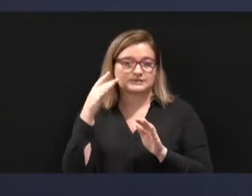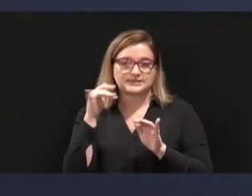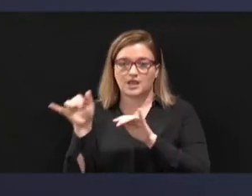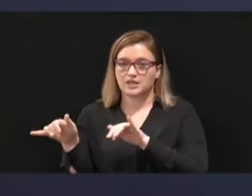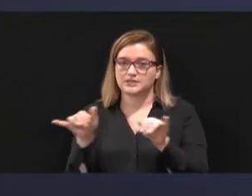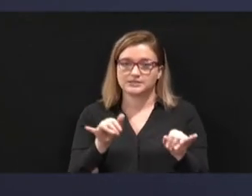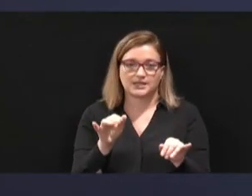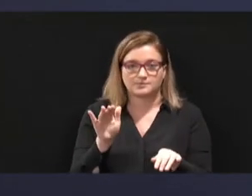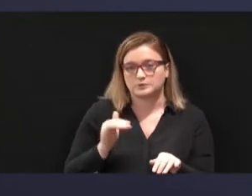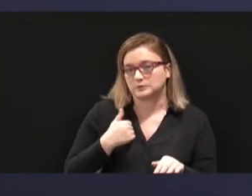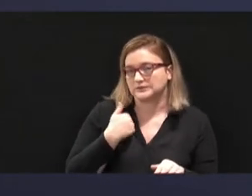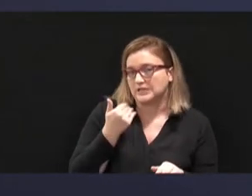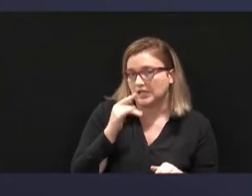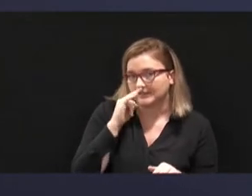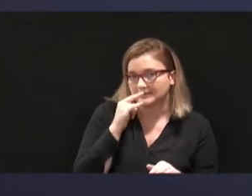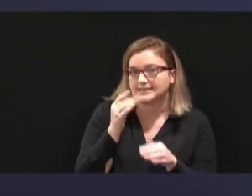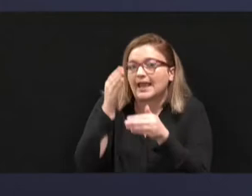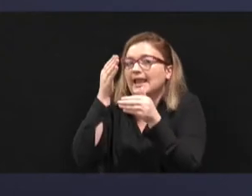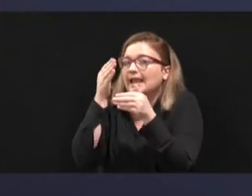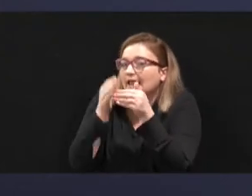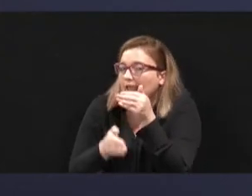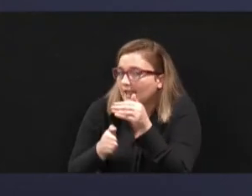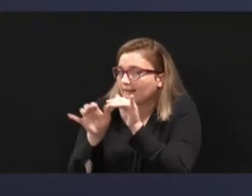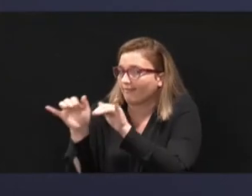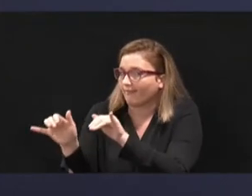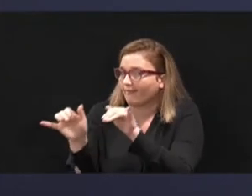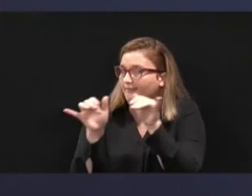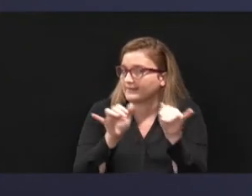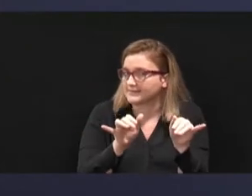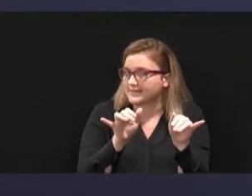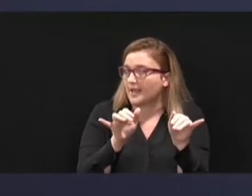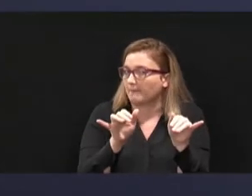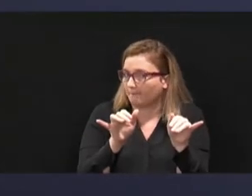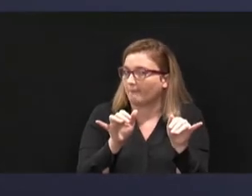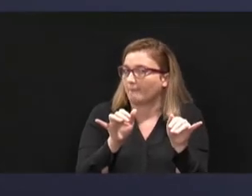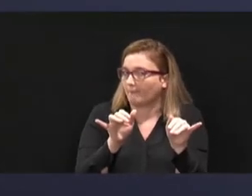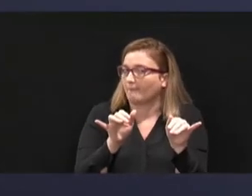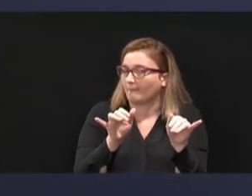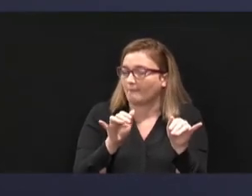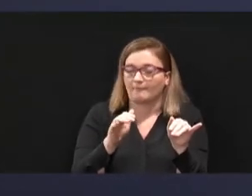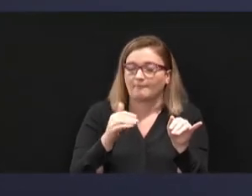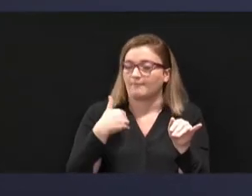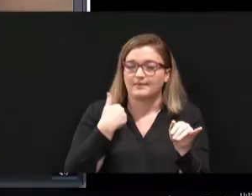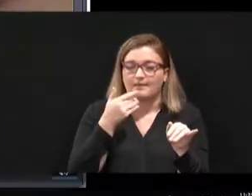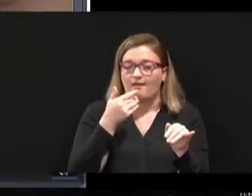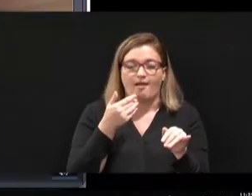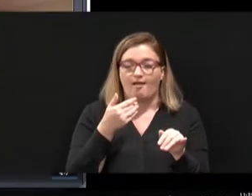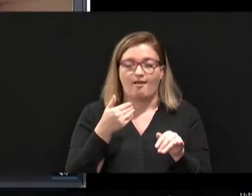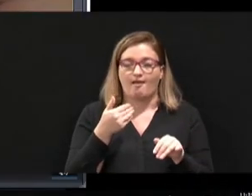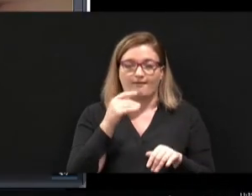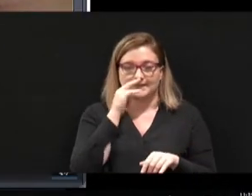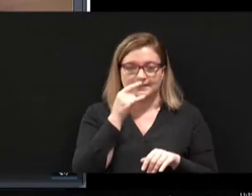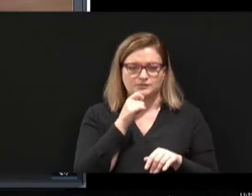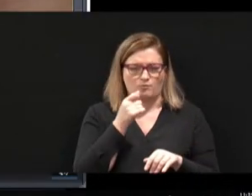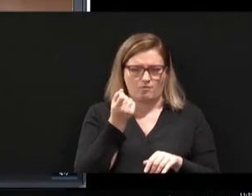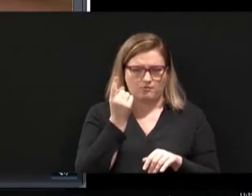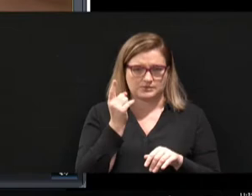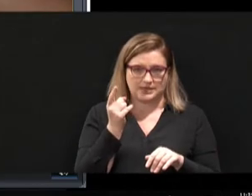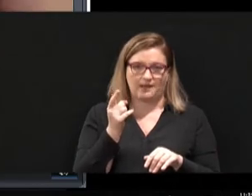kids, right? They end the same, they rhyme. Okay, here's another one called Come On In, Get Out of